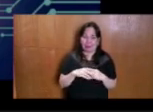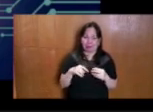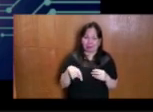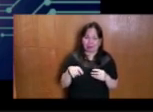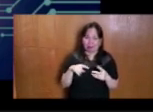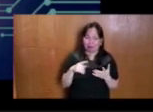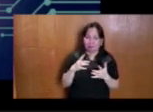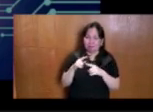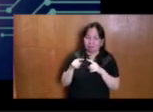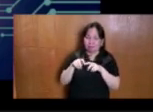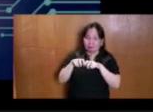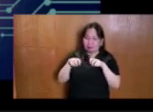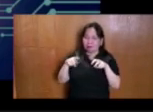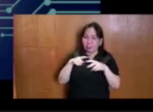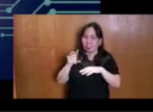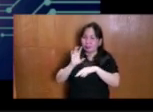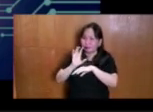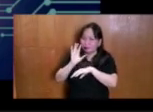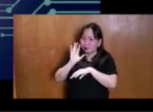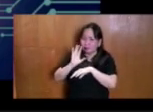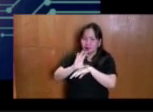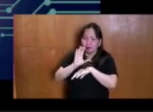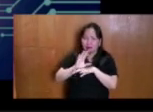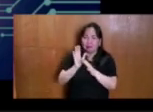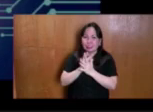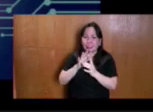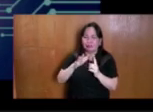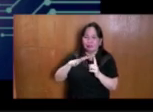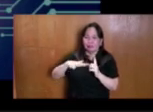consulting the stakeholders in the Philippines, and